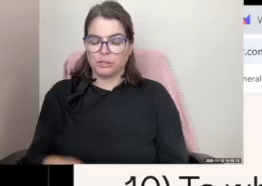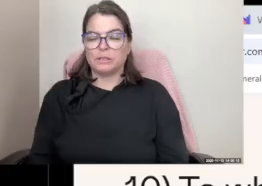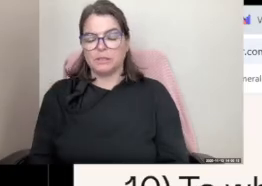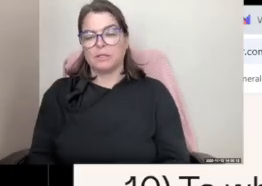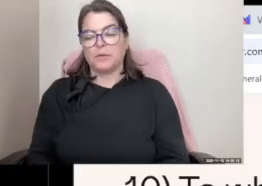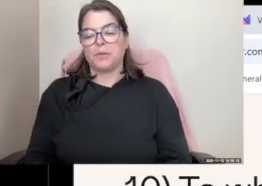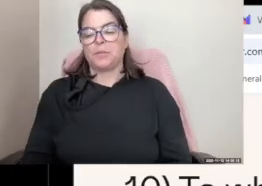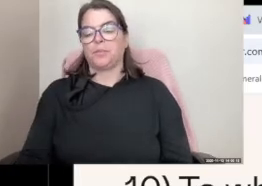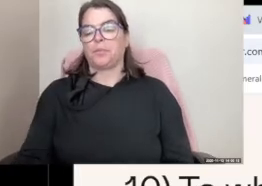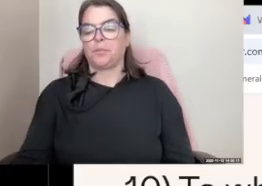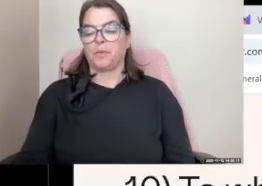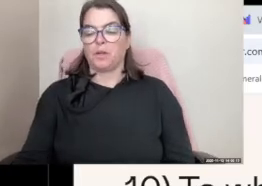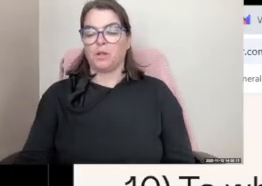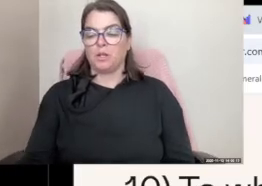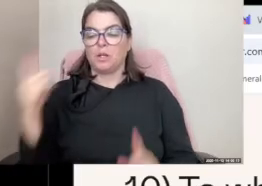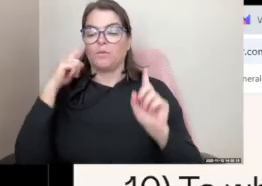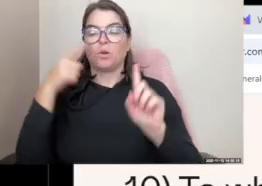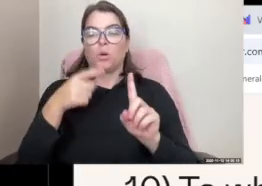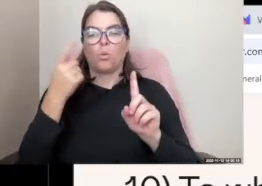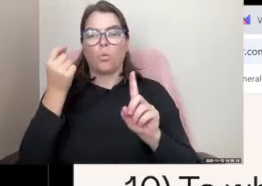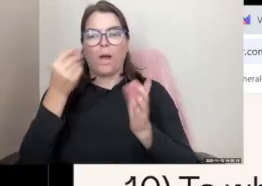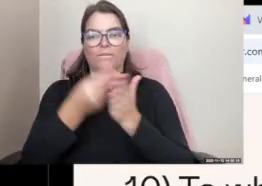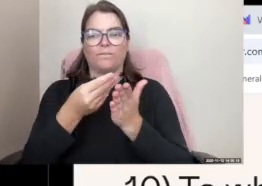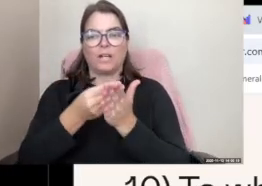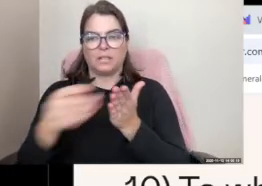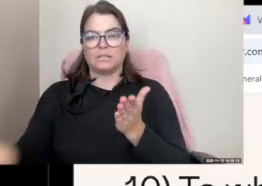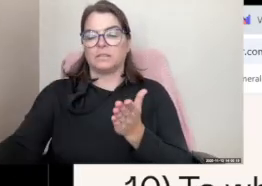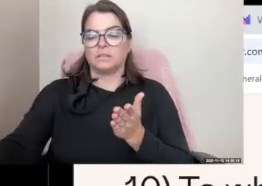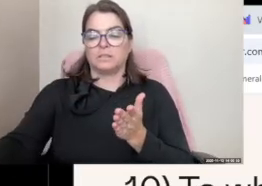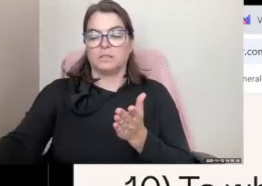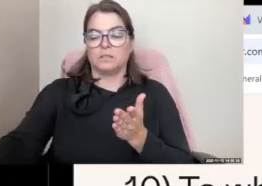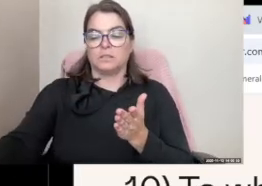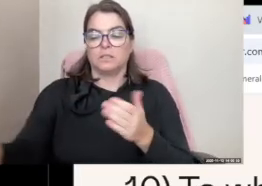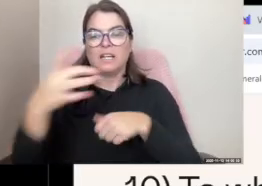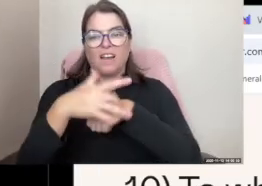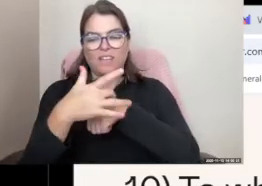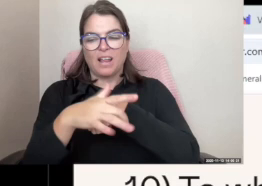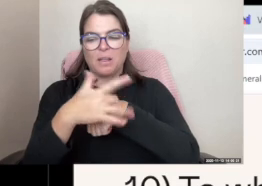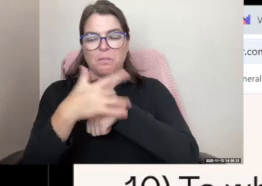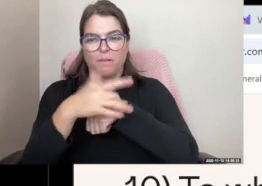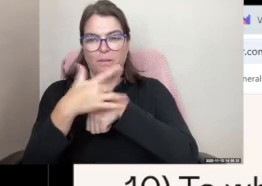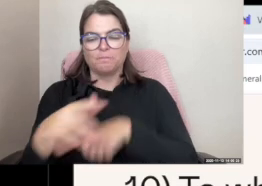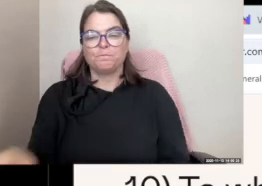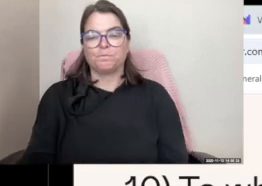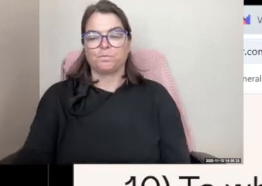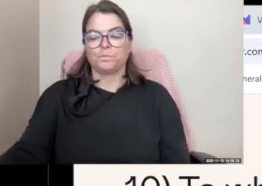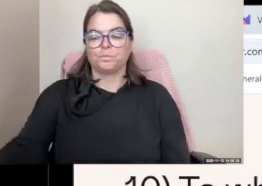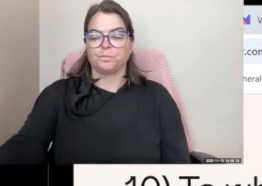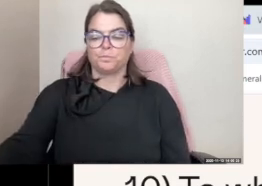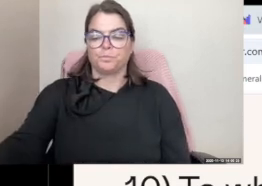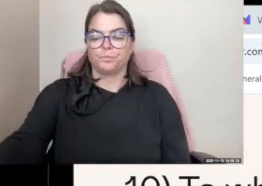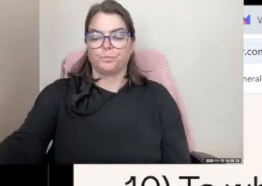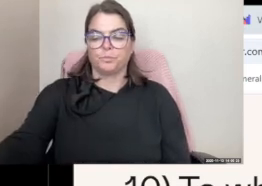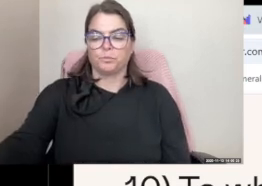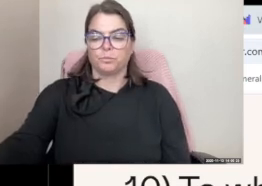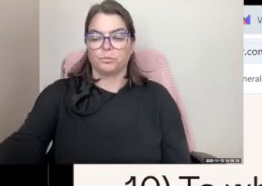more need. I did want to also comment that I know there's budget constraints